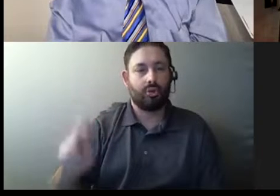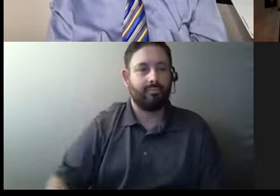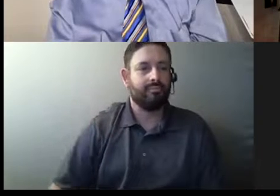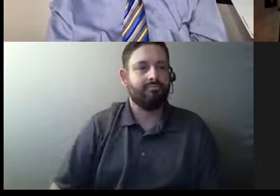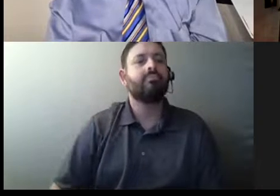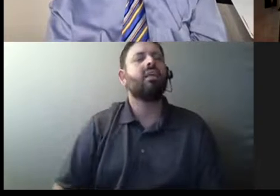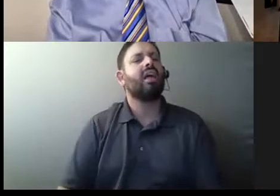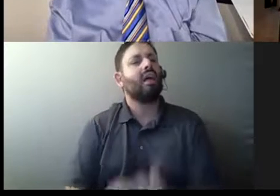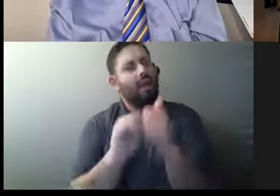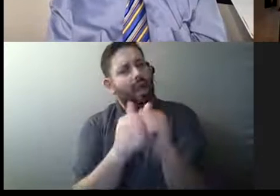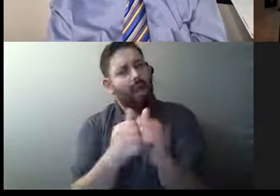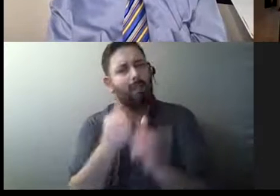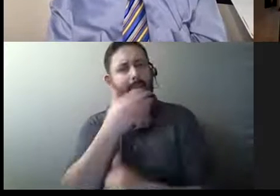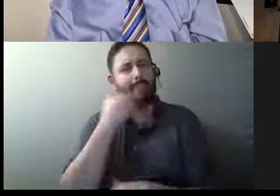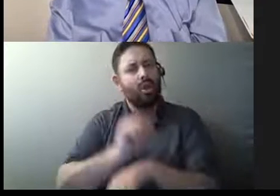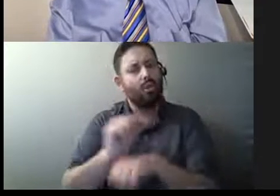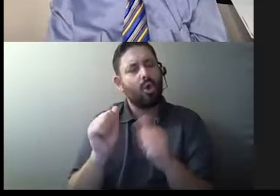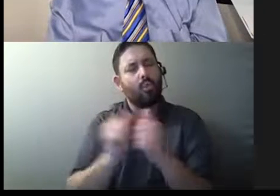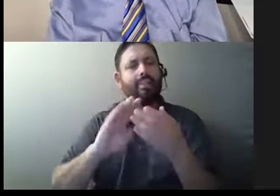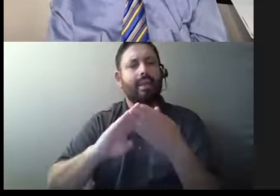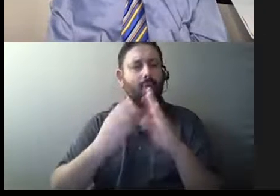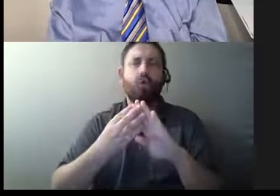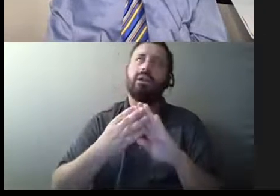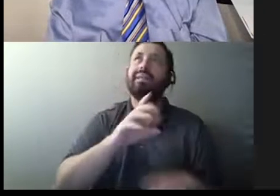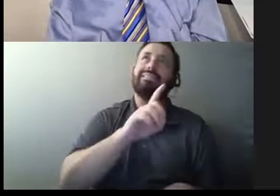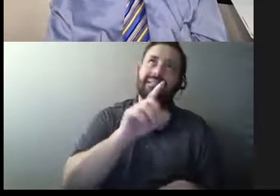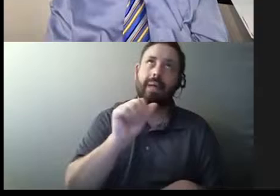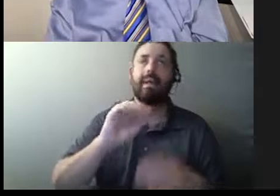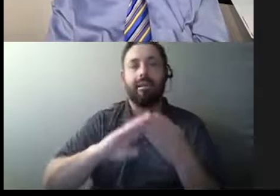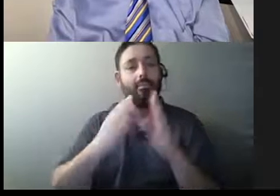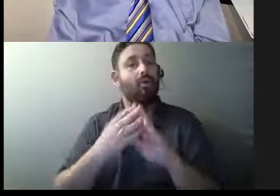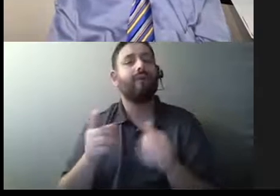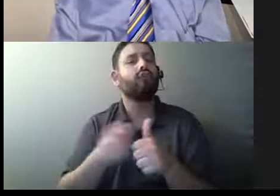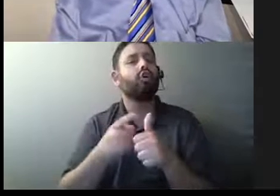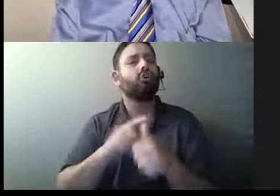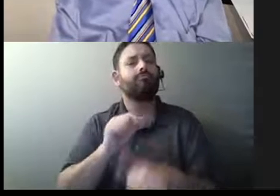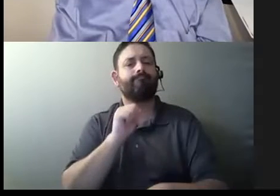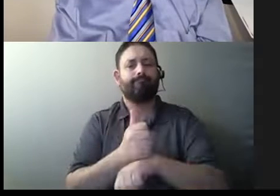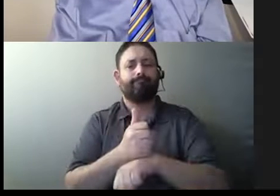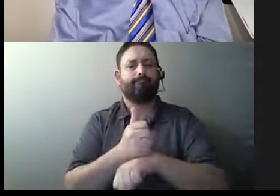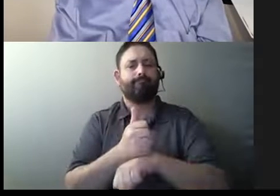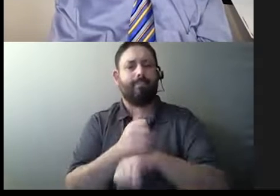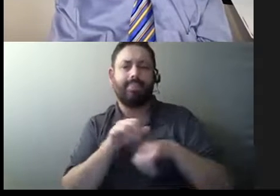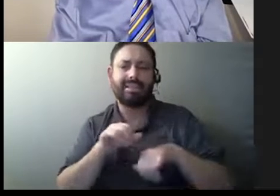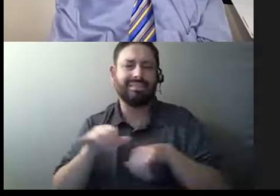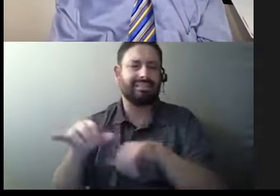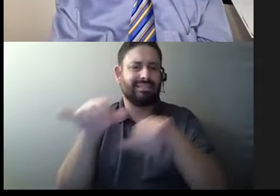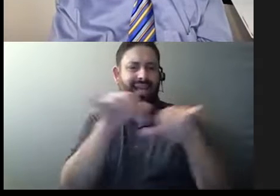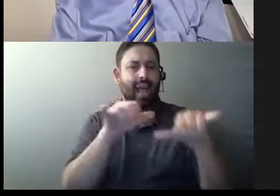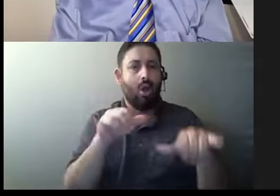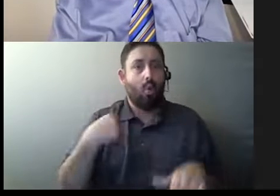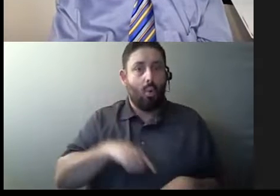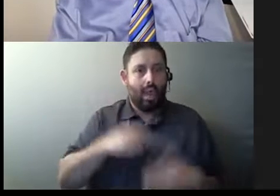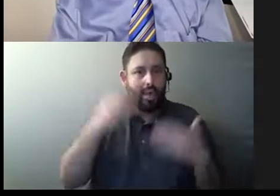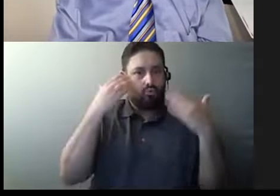How do we better work with the community, the disability community? First, we need to establish the standard. We don't know we're doing a better